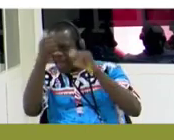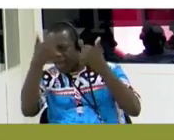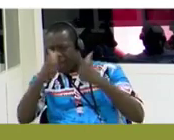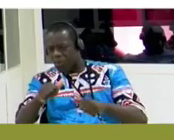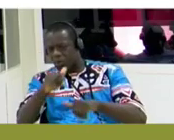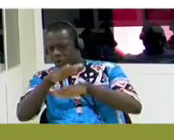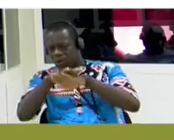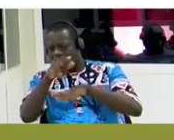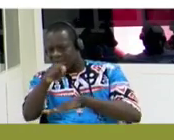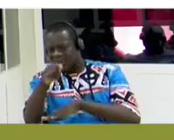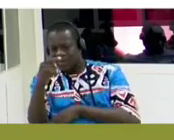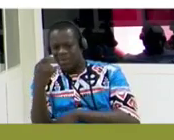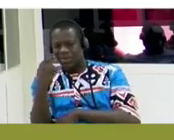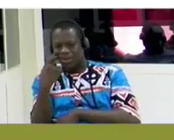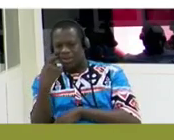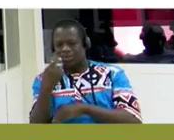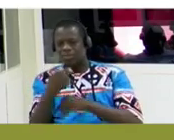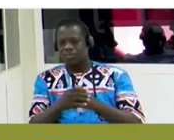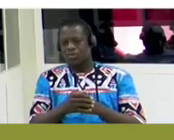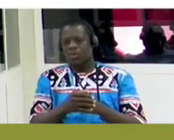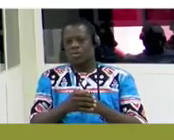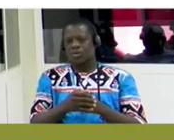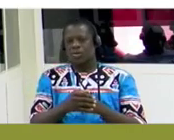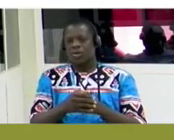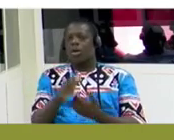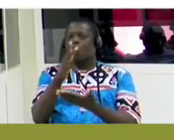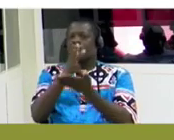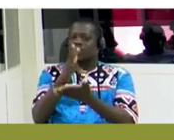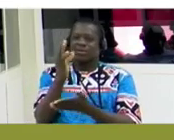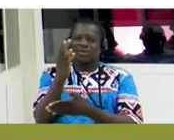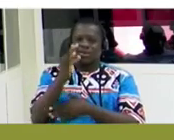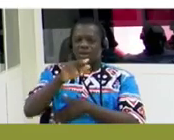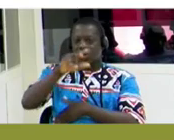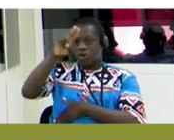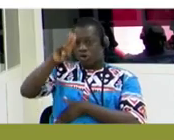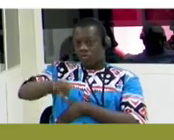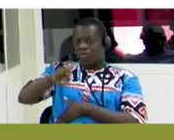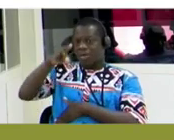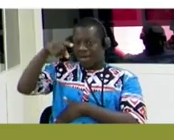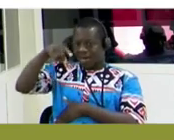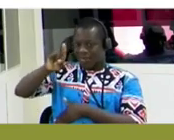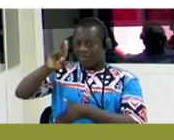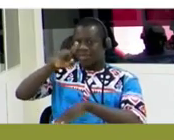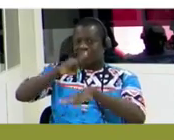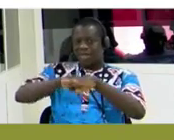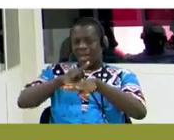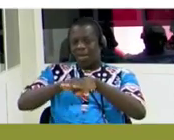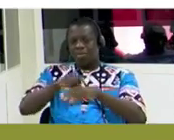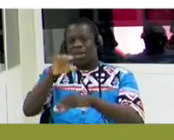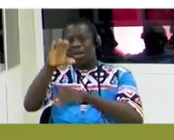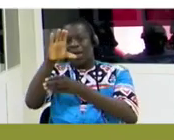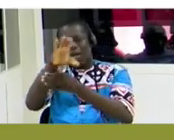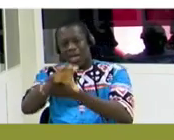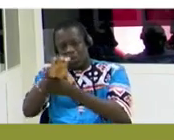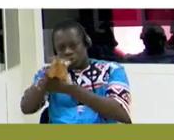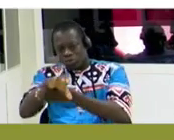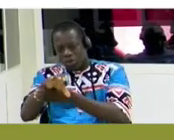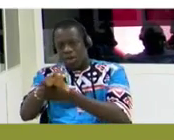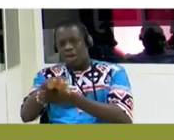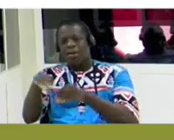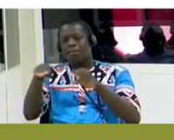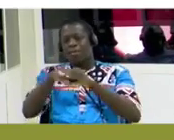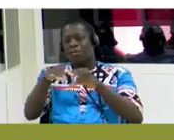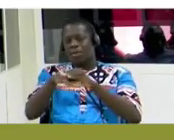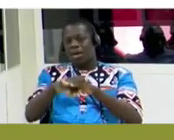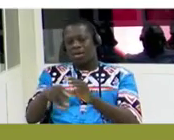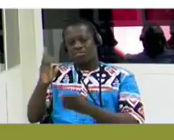11, that very fateful day when these council members left, when they closed and go home. Then after in the evening, or I can say in the night, they came back